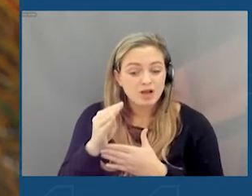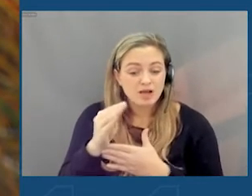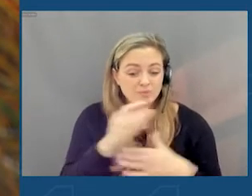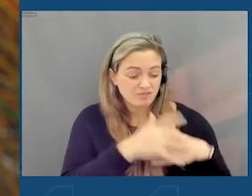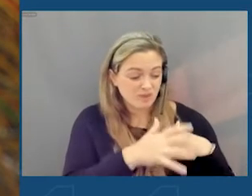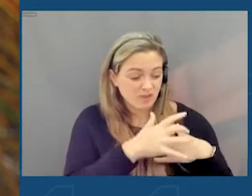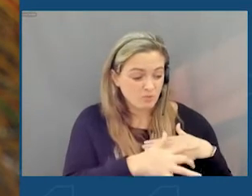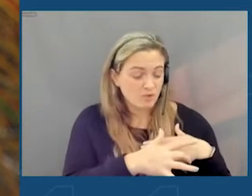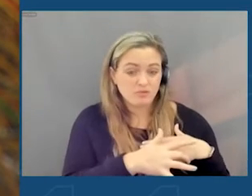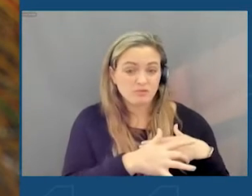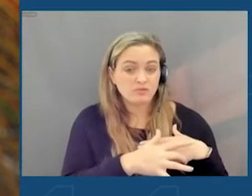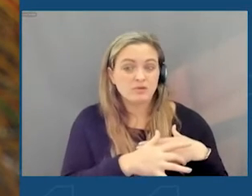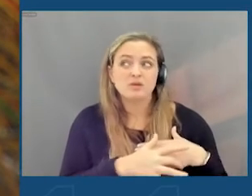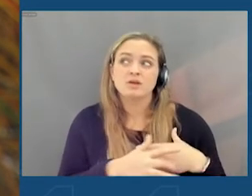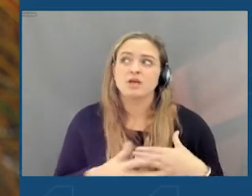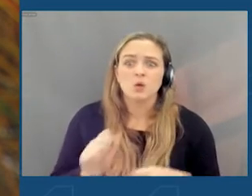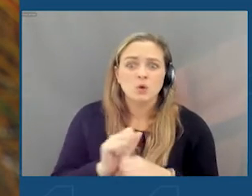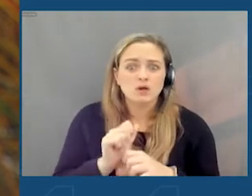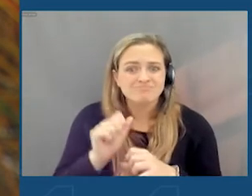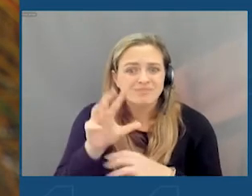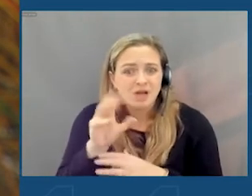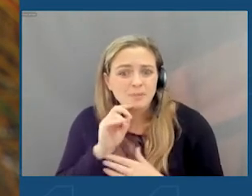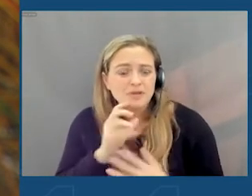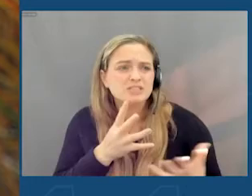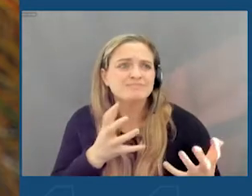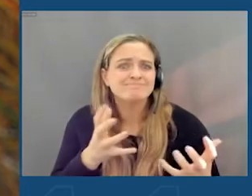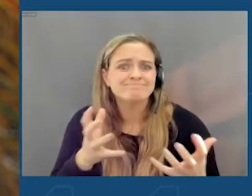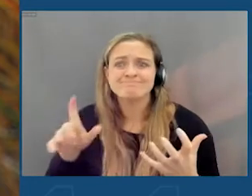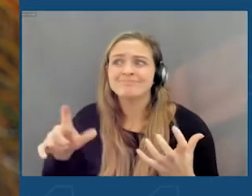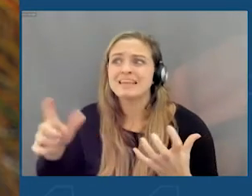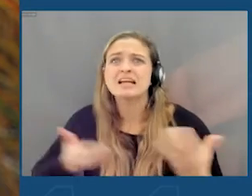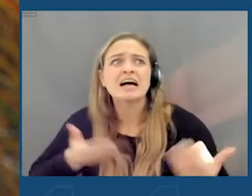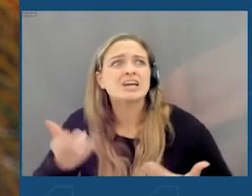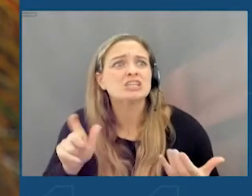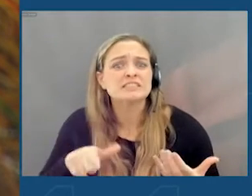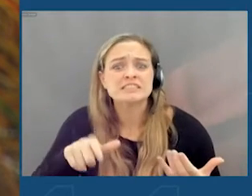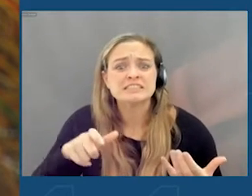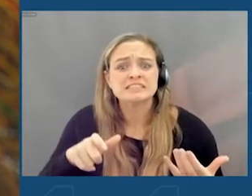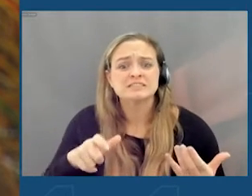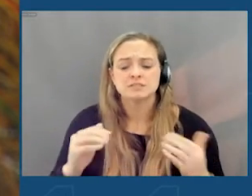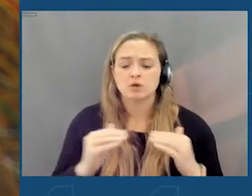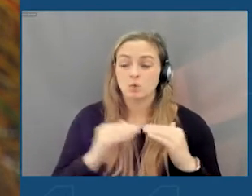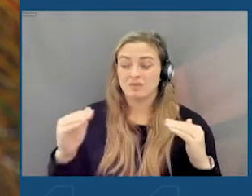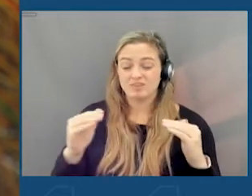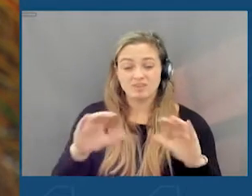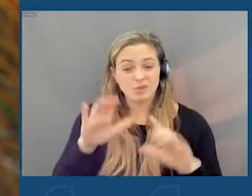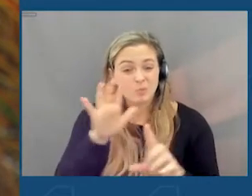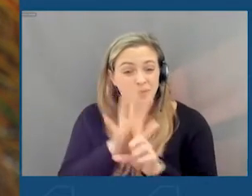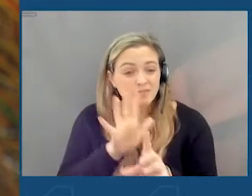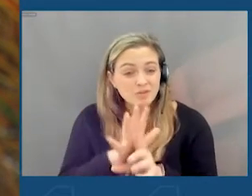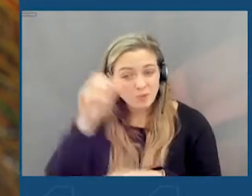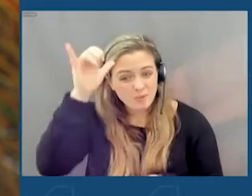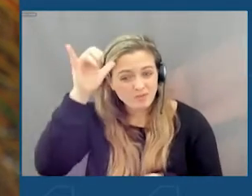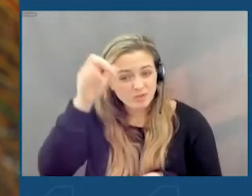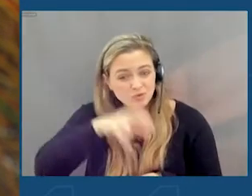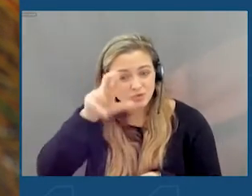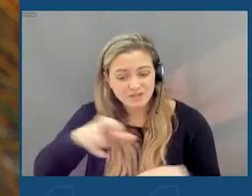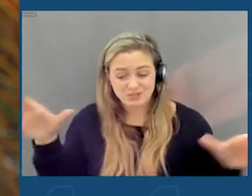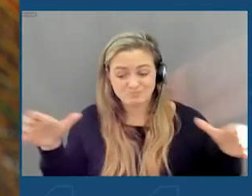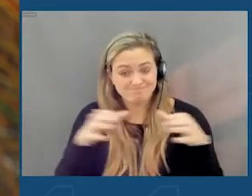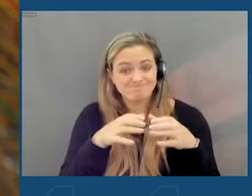Our employers are begging for workers. That's the equivalent of the populations of Buffalo and Rochester